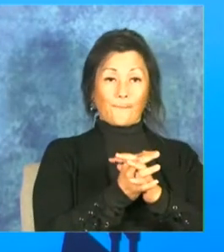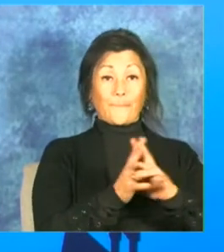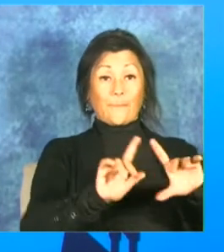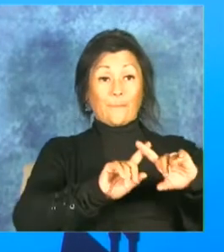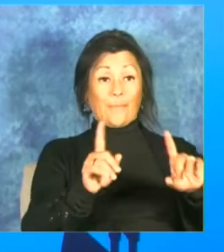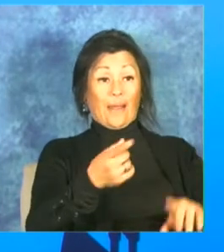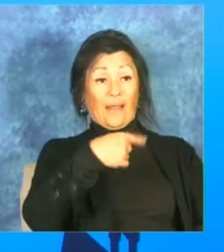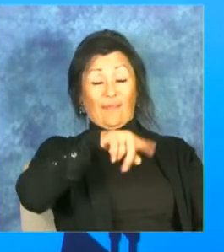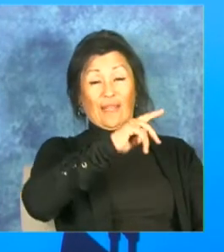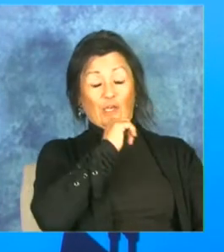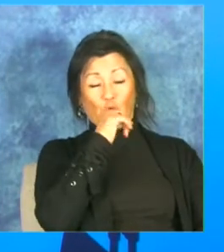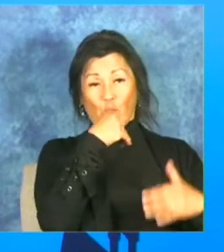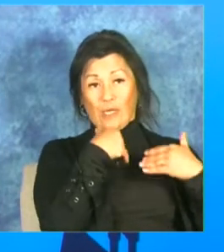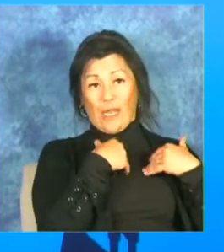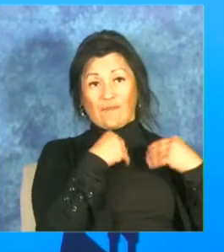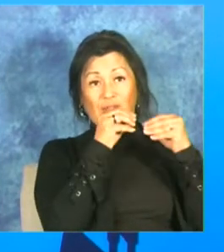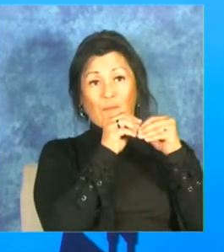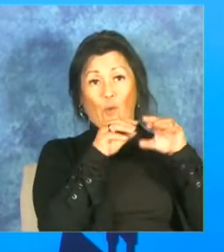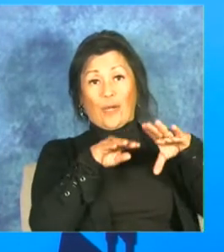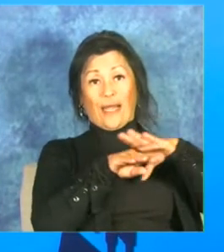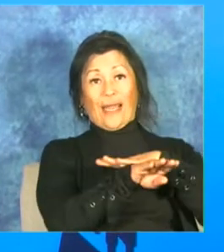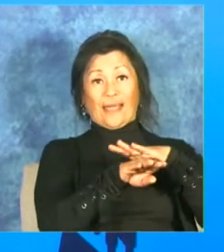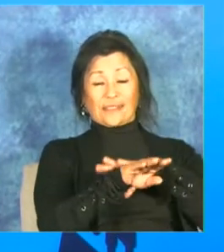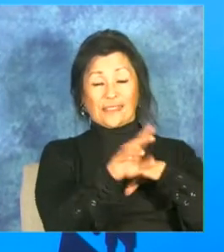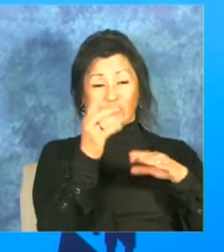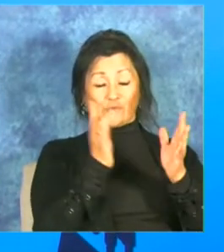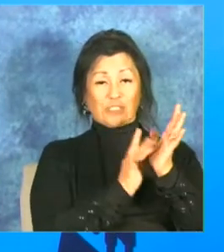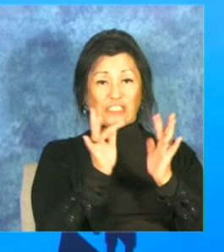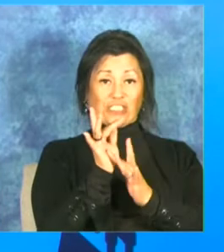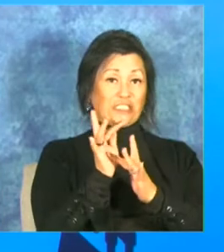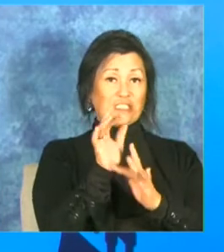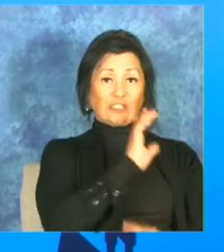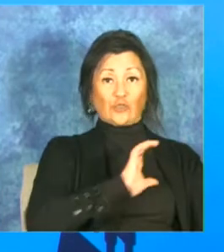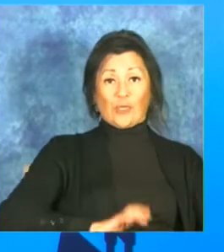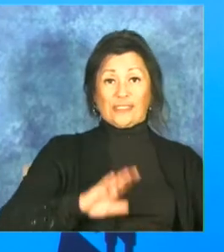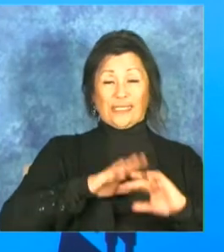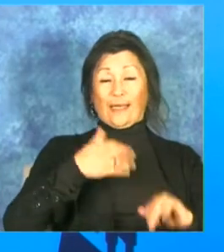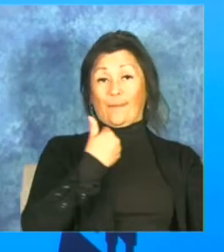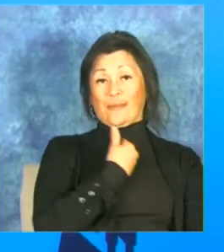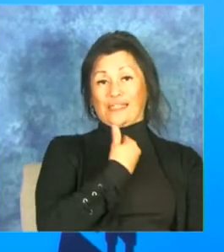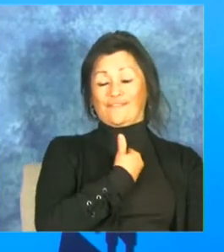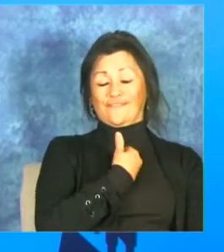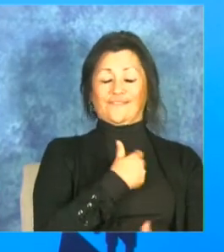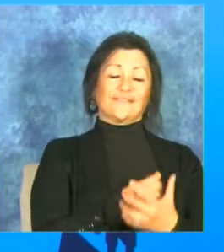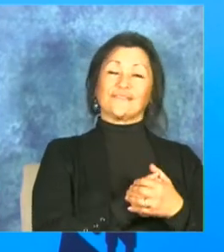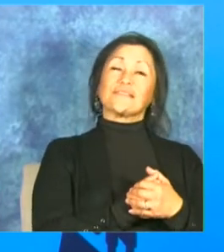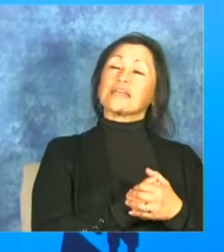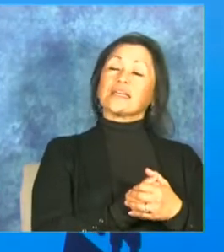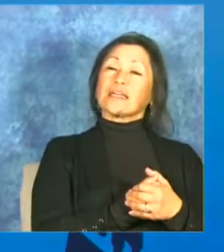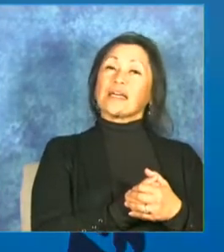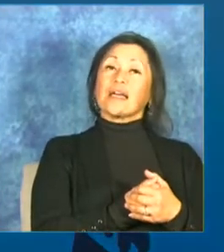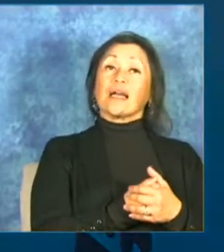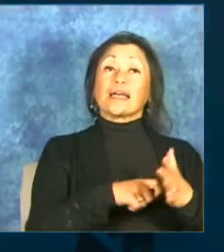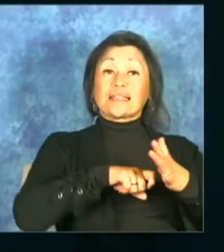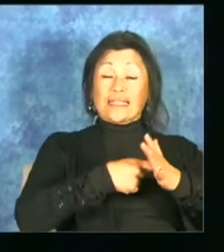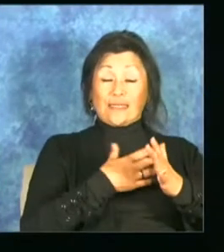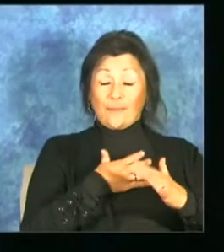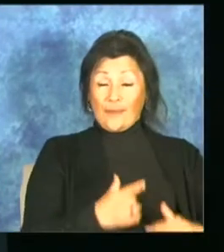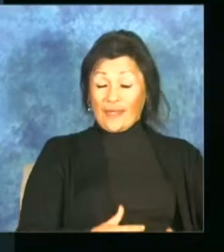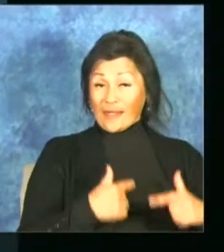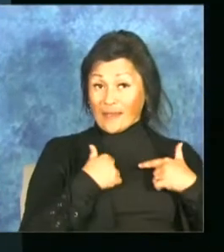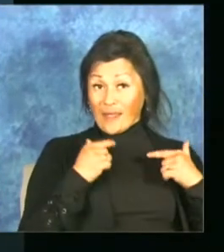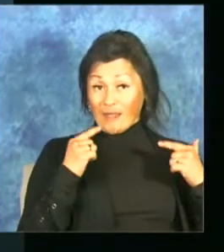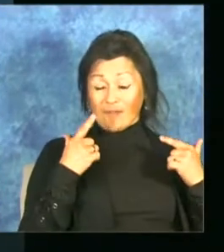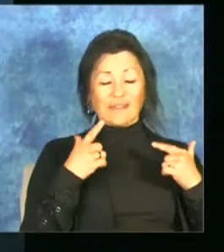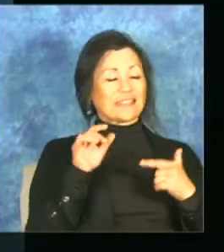But they don't have any more access to Jesus Christ than I do. And the key to my life is